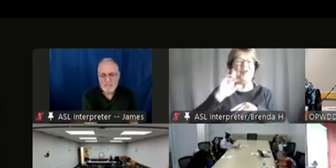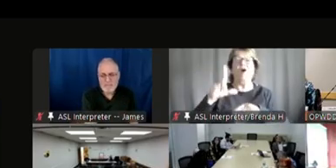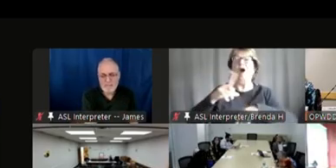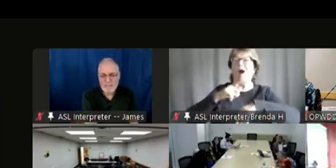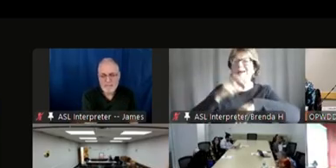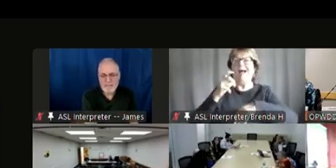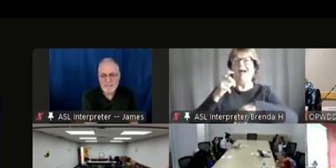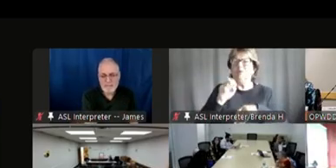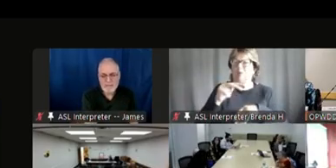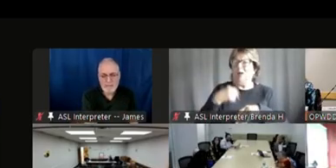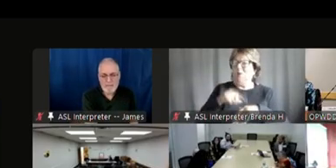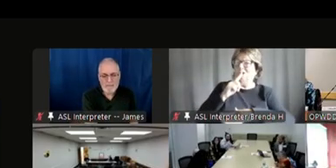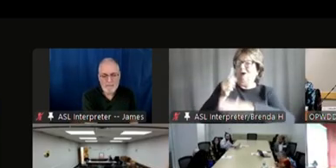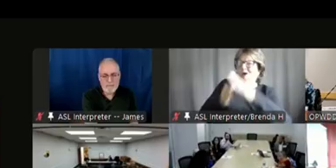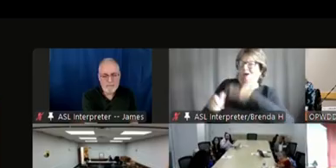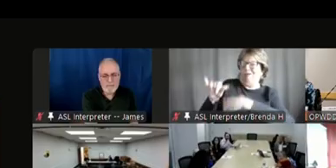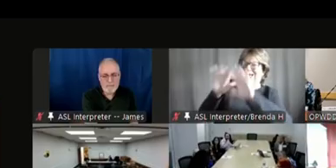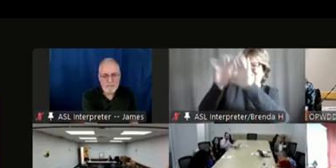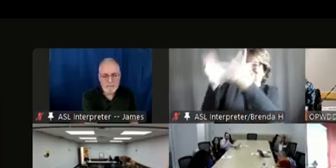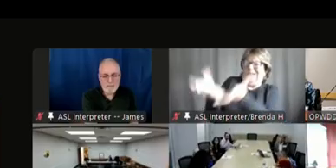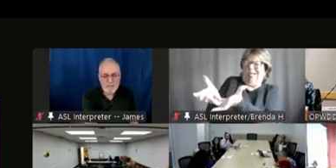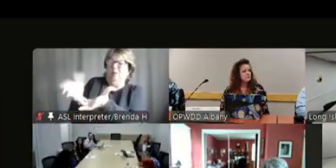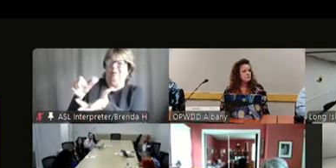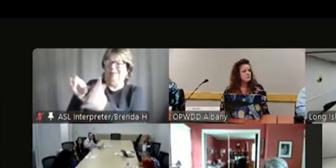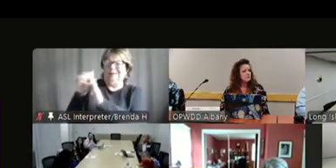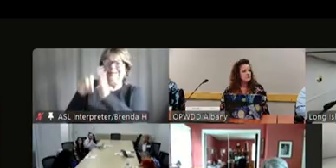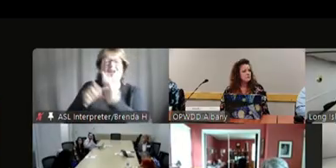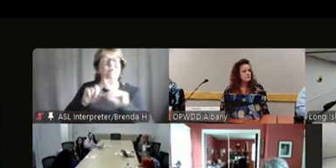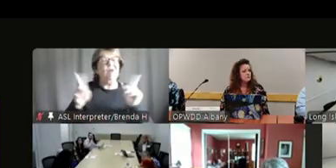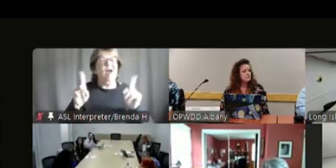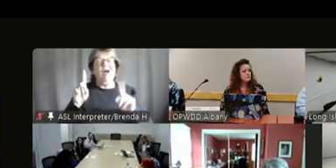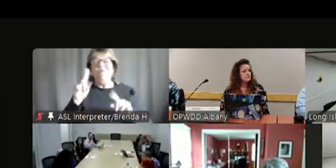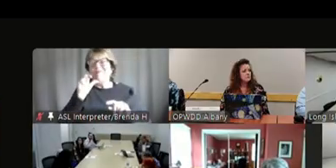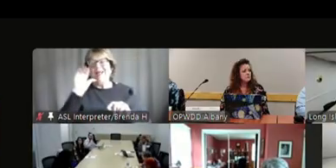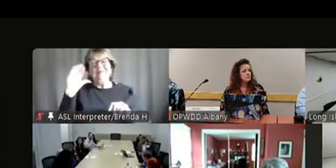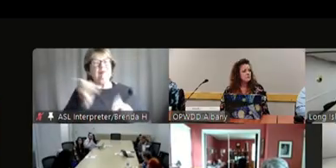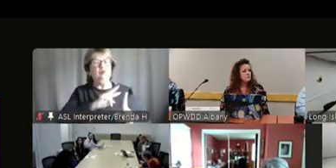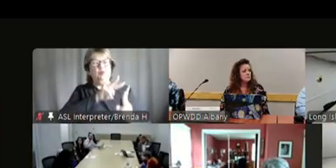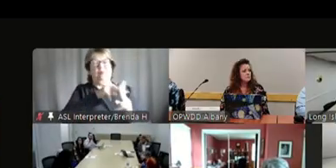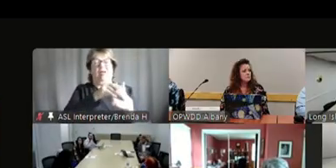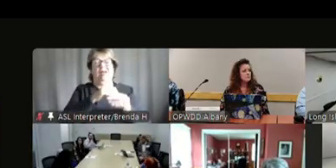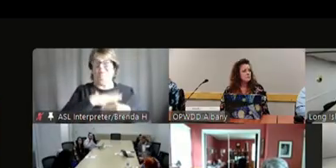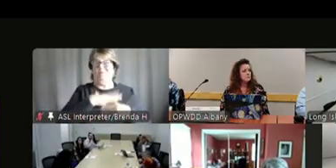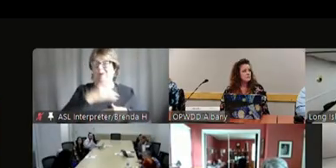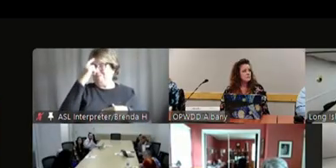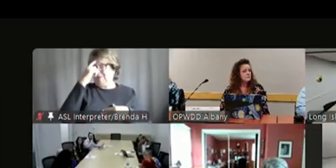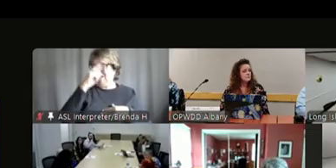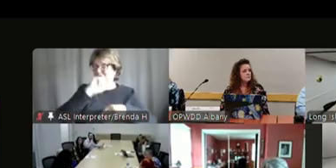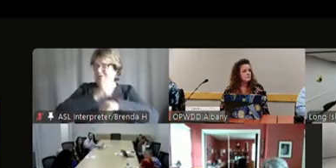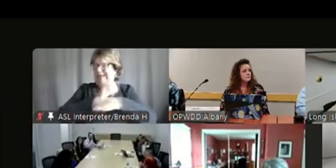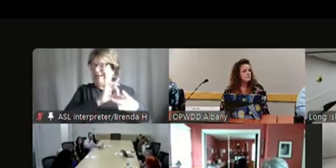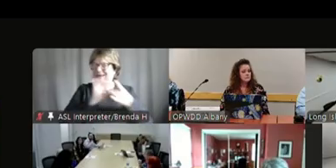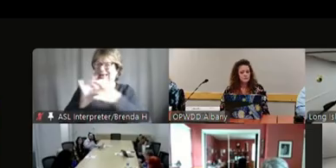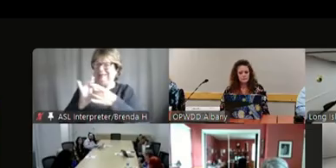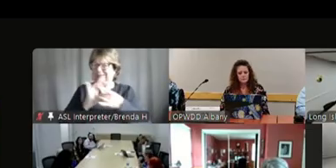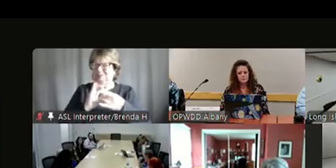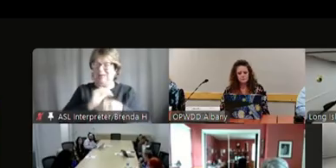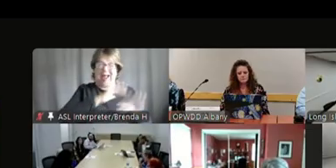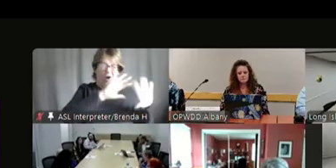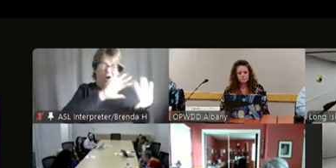state, but this doesn't seem to apply in my mind to create a nexus between our groups